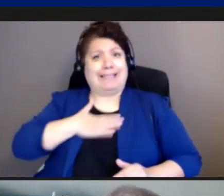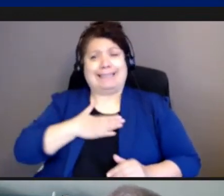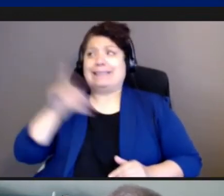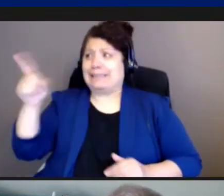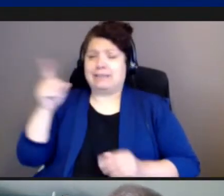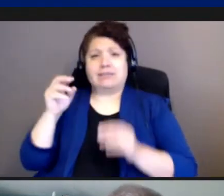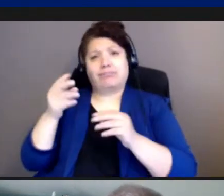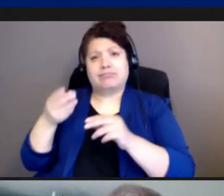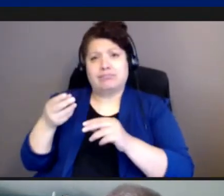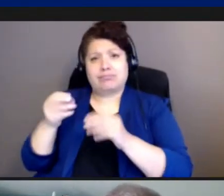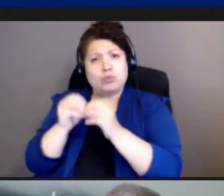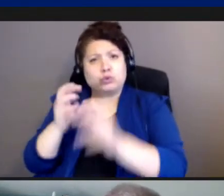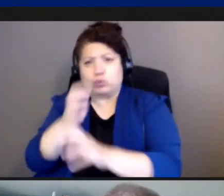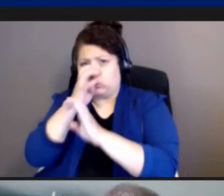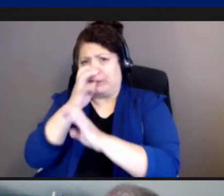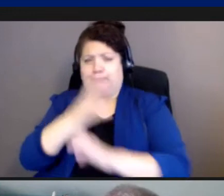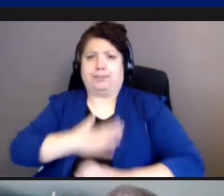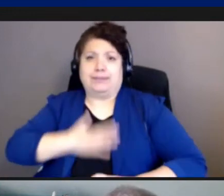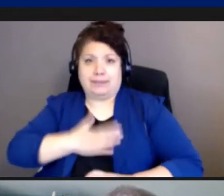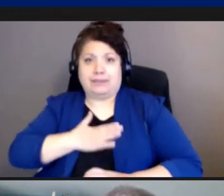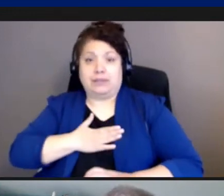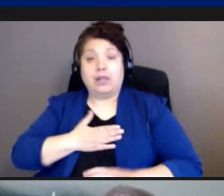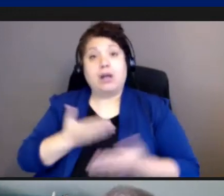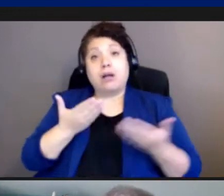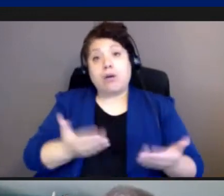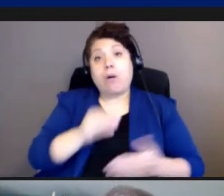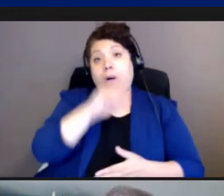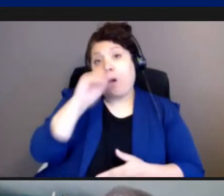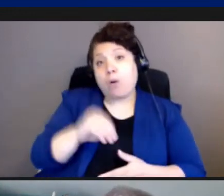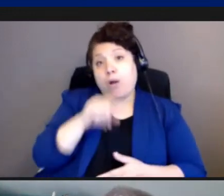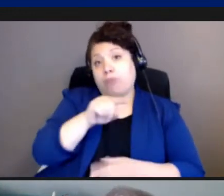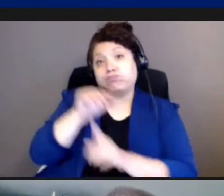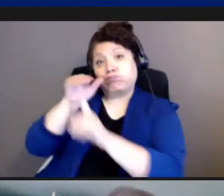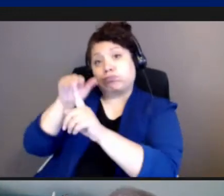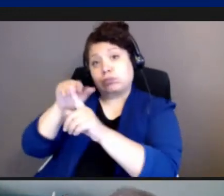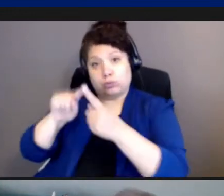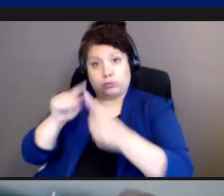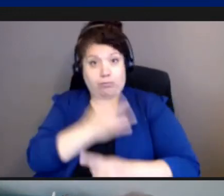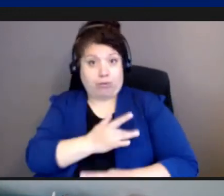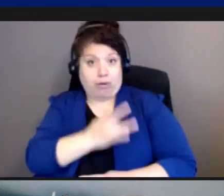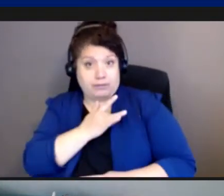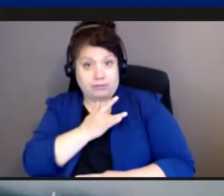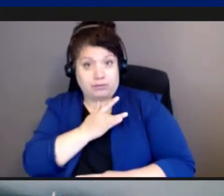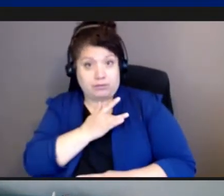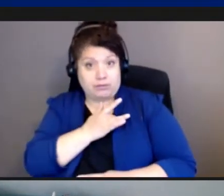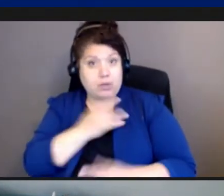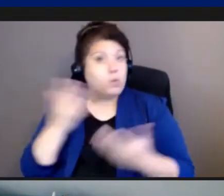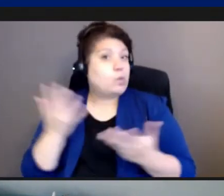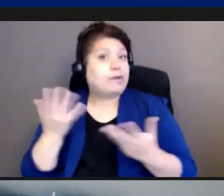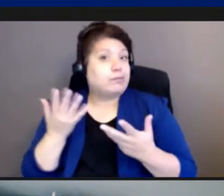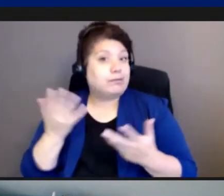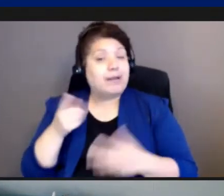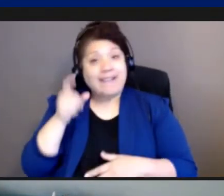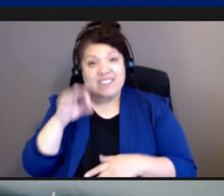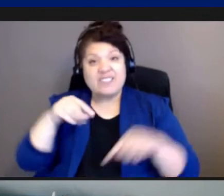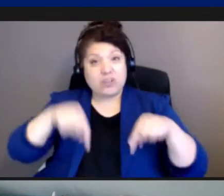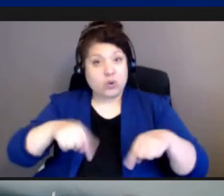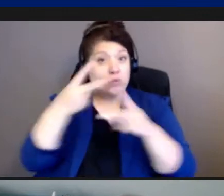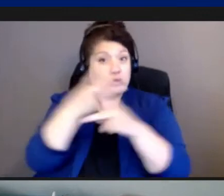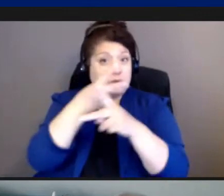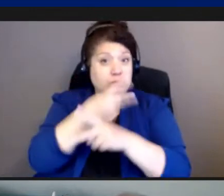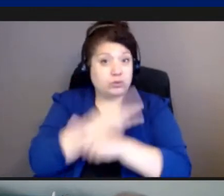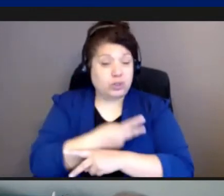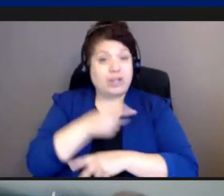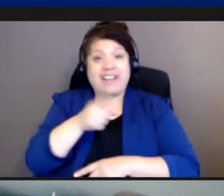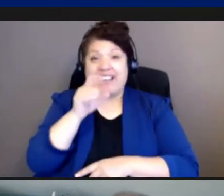would, OPH be prepared to ask the province to be allowed to do if we get to that level of, 300